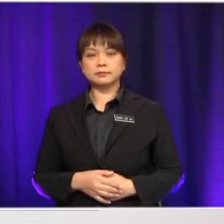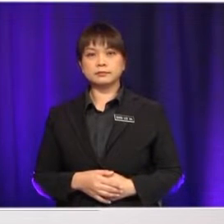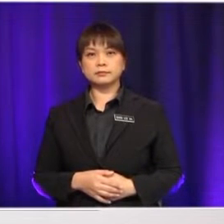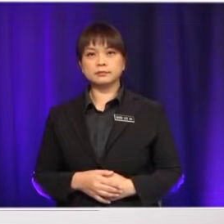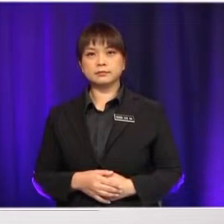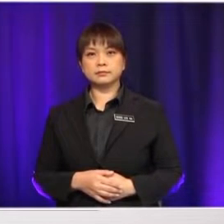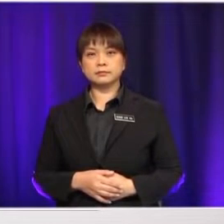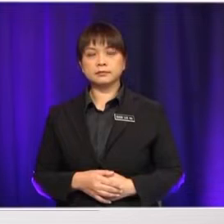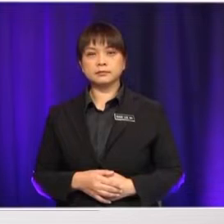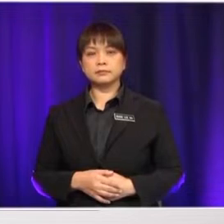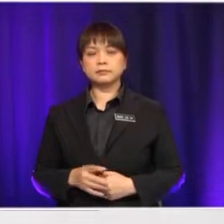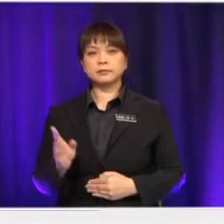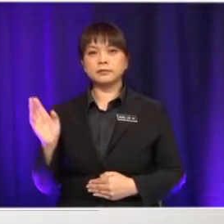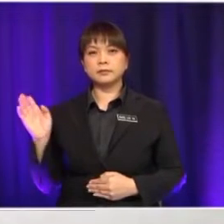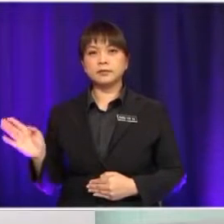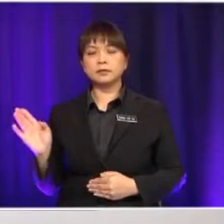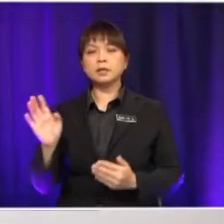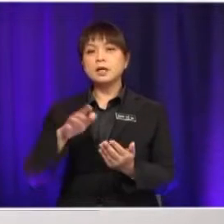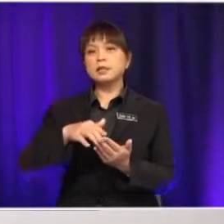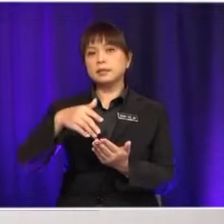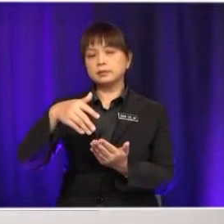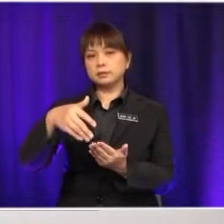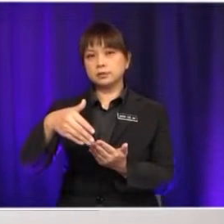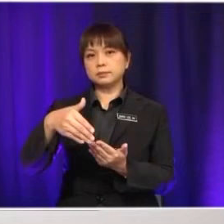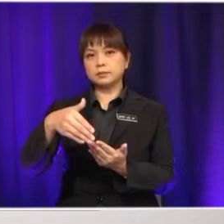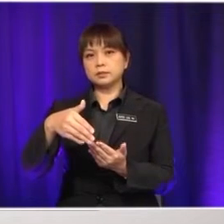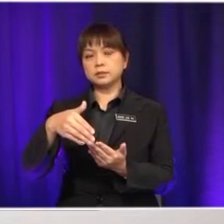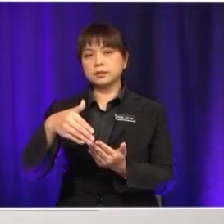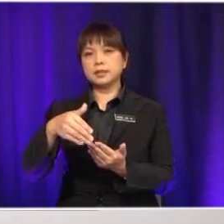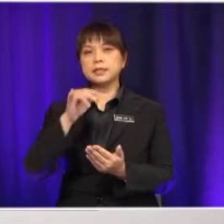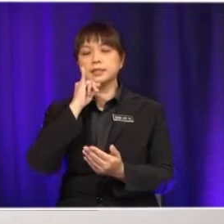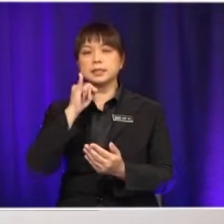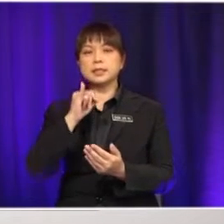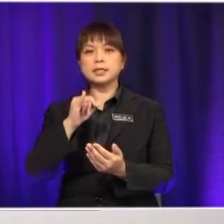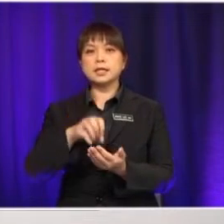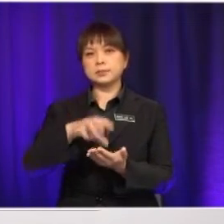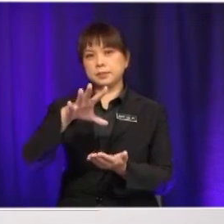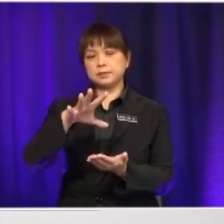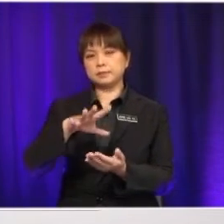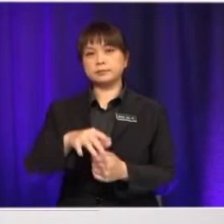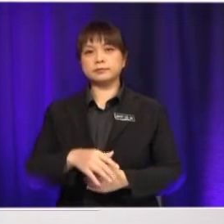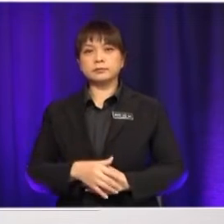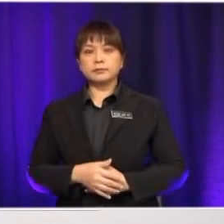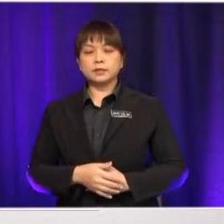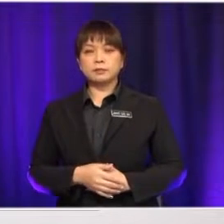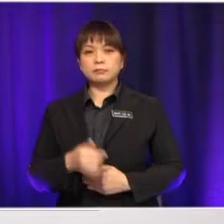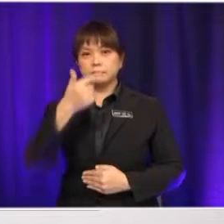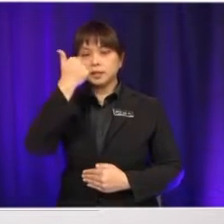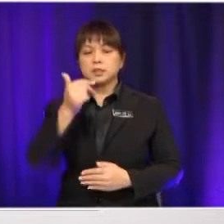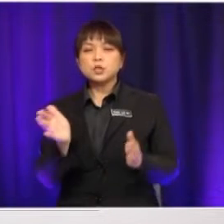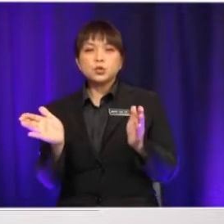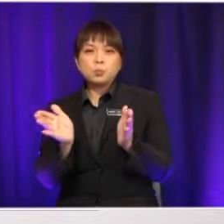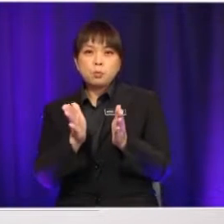Perspective, dislike the laptop because it is more expensive than a desktop computer because the small component required for the laptop can